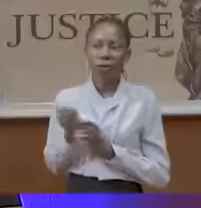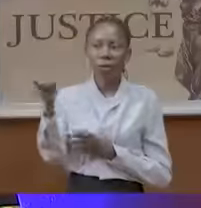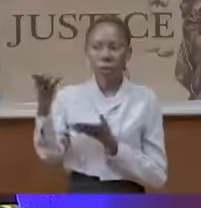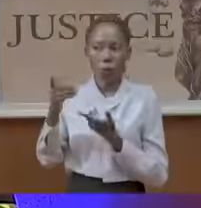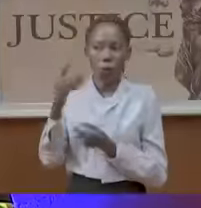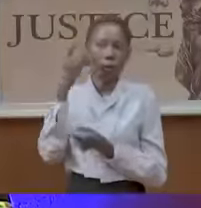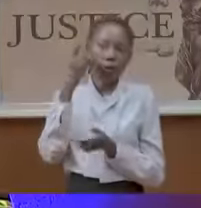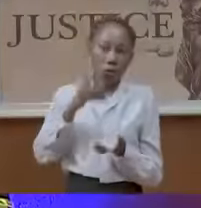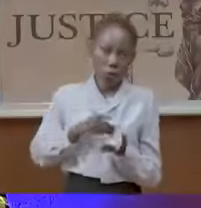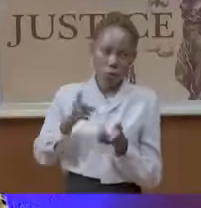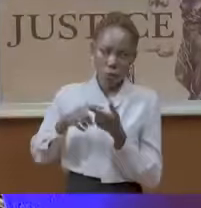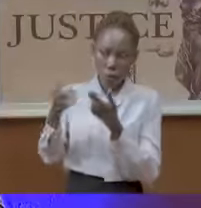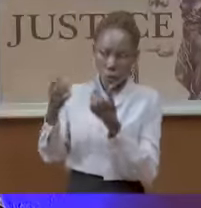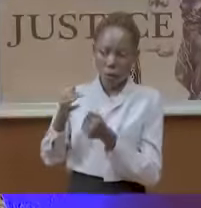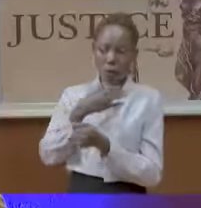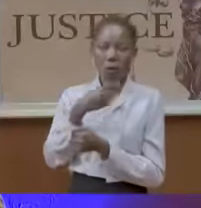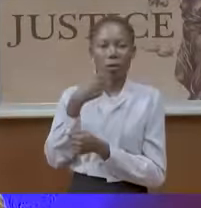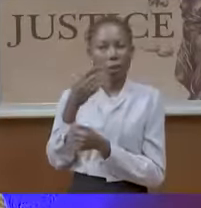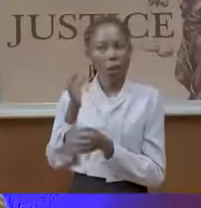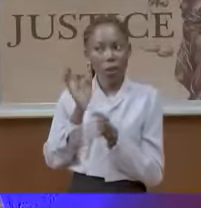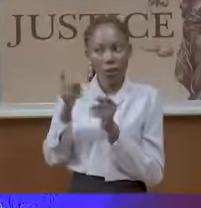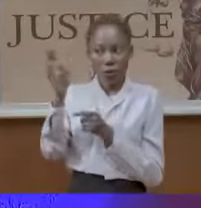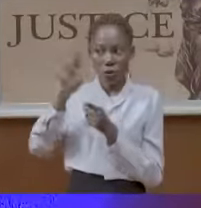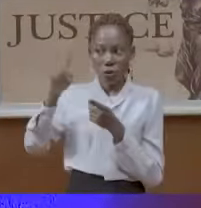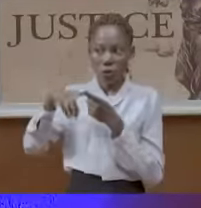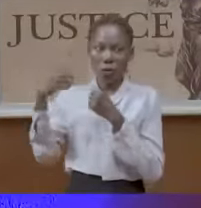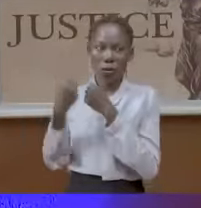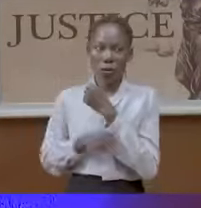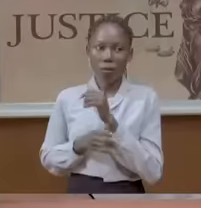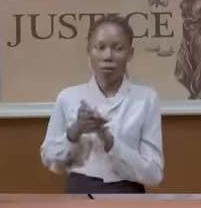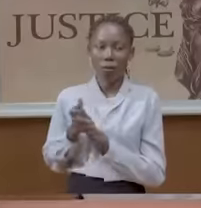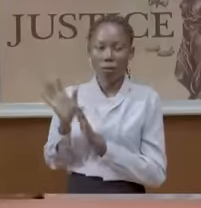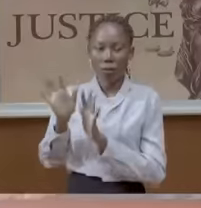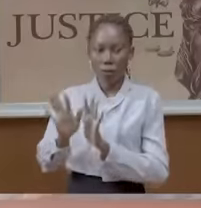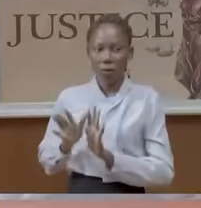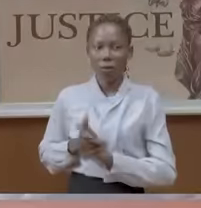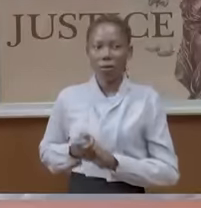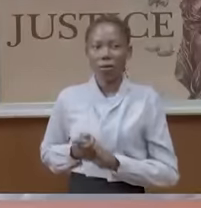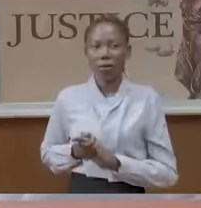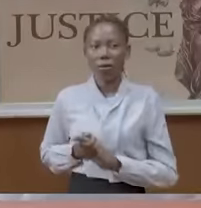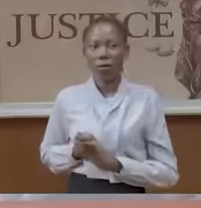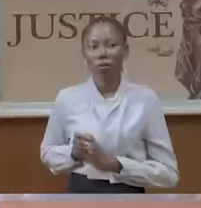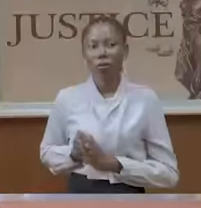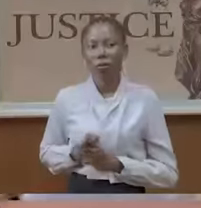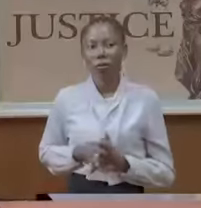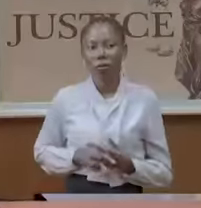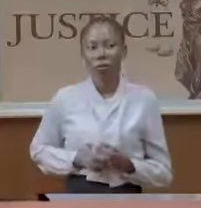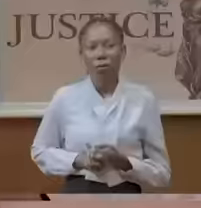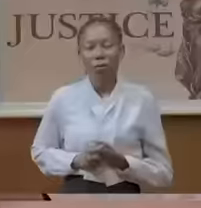I want my Christian to come and tell me that I used to be, because all this one is saying, I don't know where she got it from. You said that. Do you have any other thing to address apart from